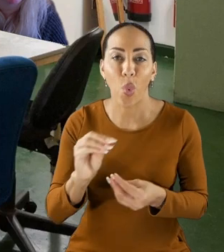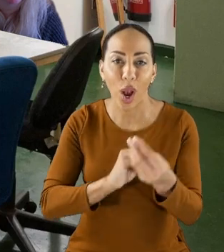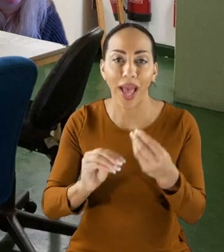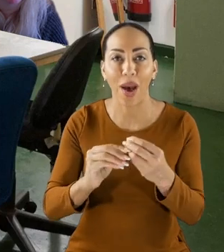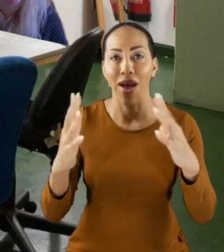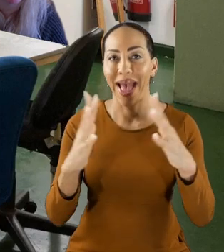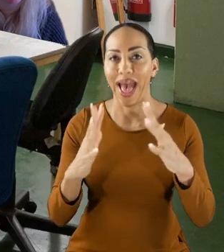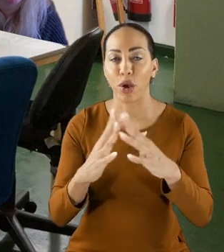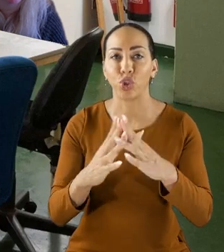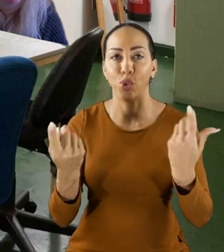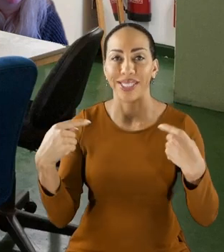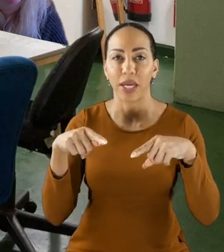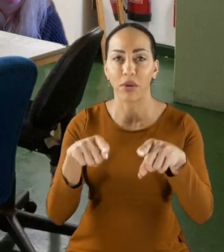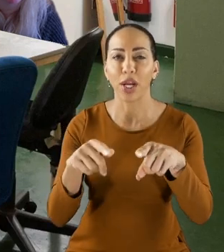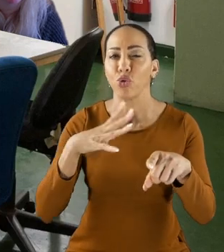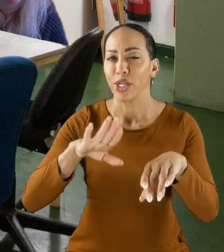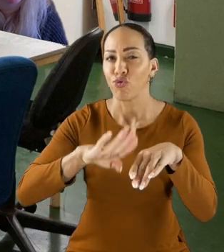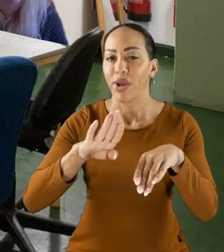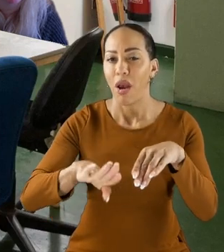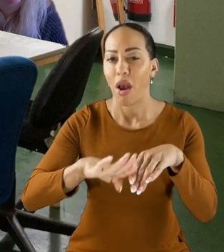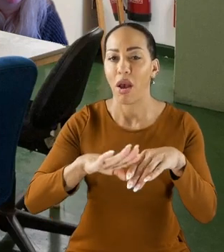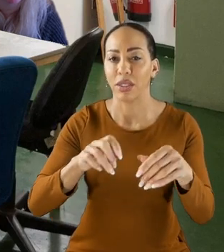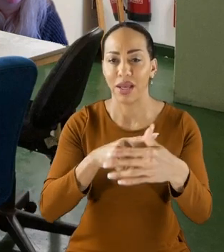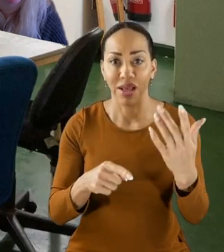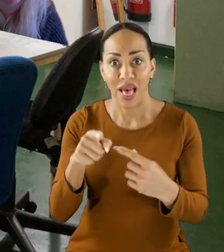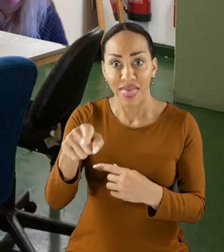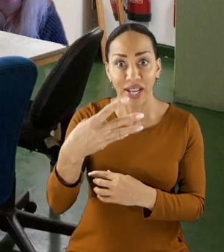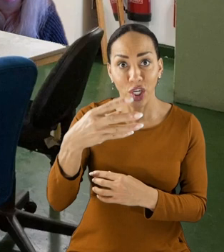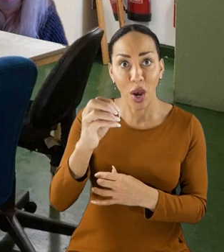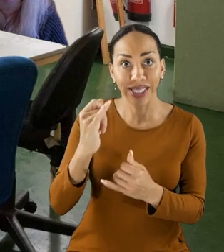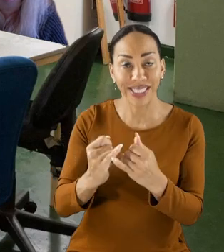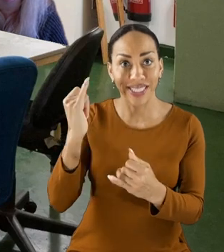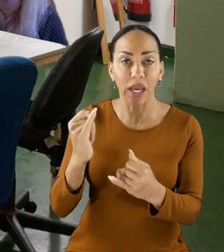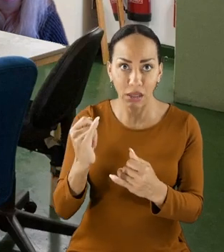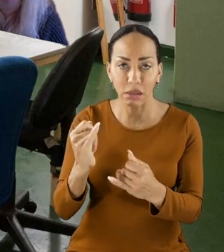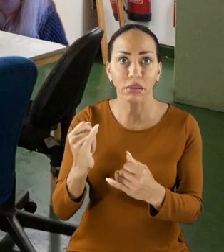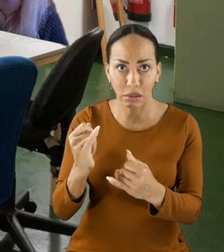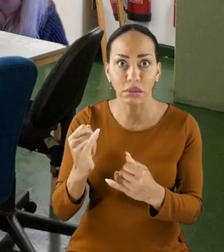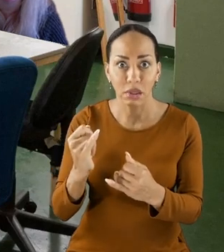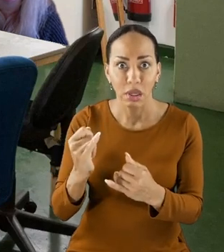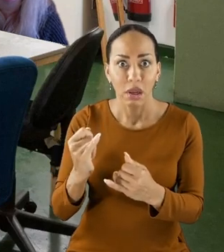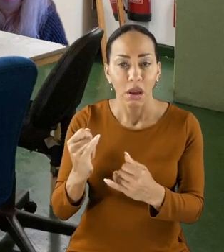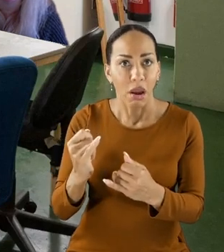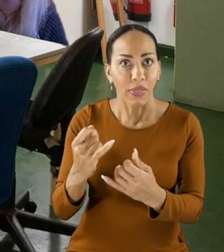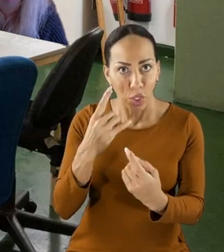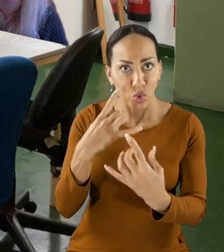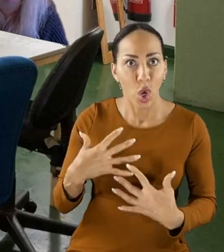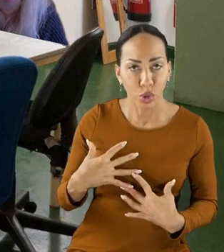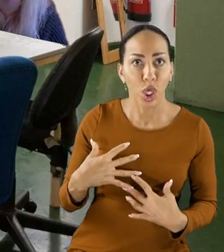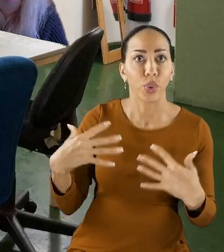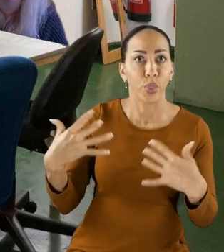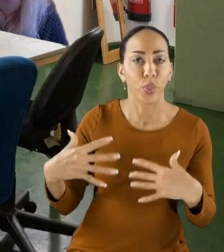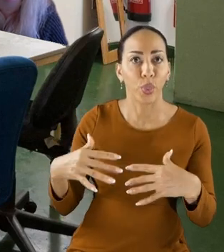of rehearsal. But equally with the signing, and it was that 90 seconds you show was really effective when it was working